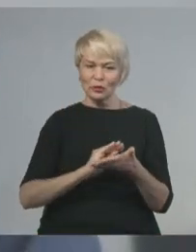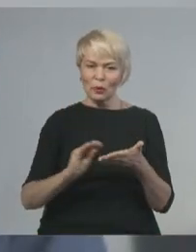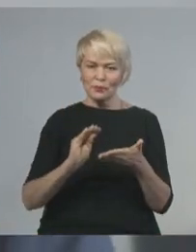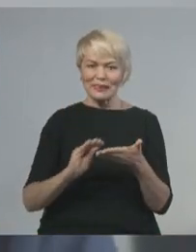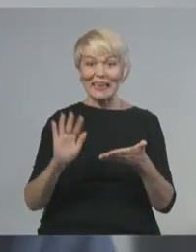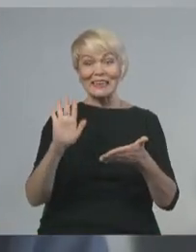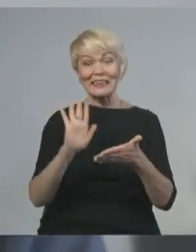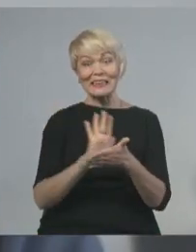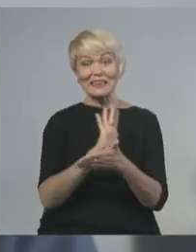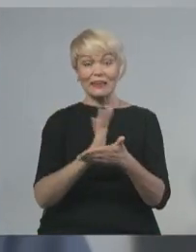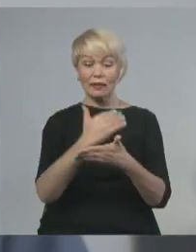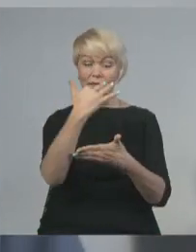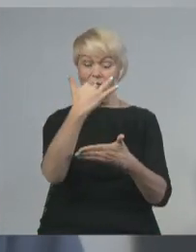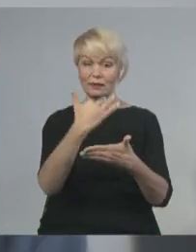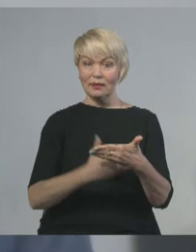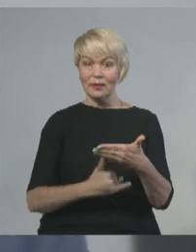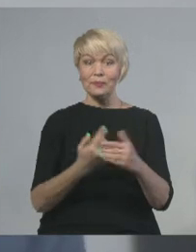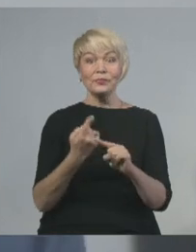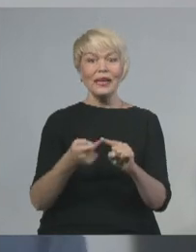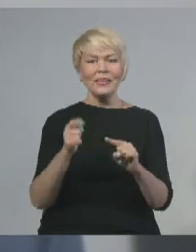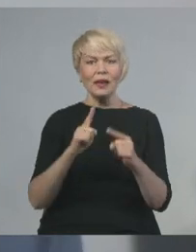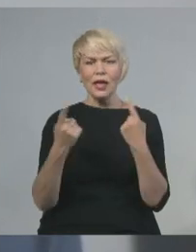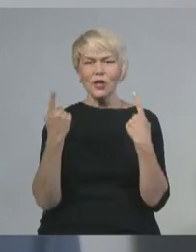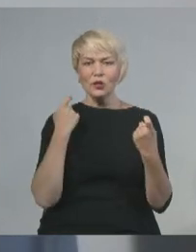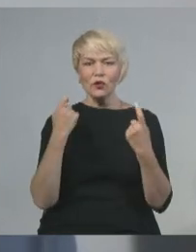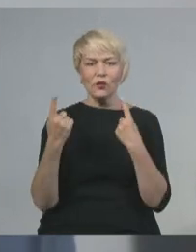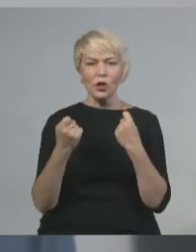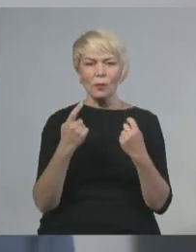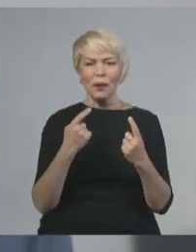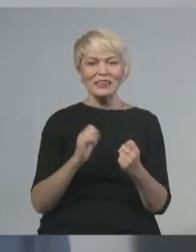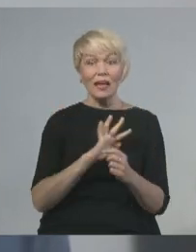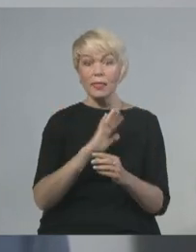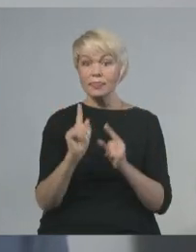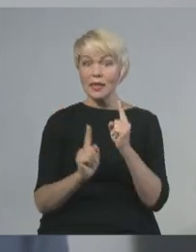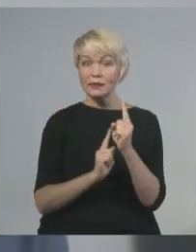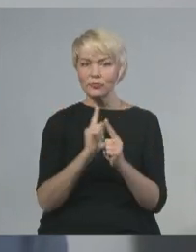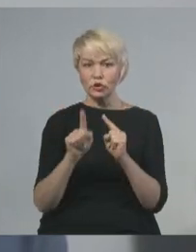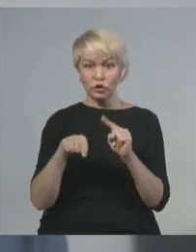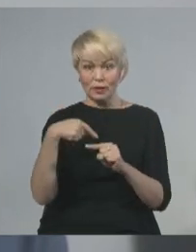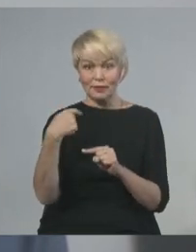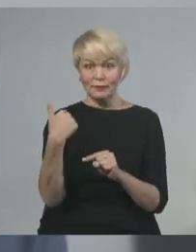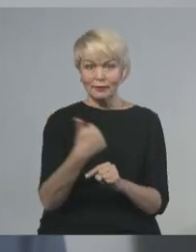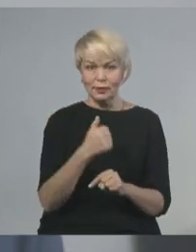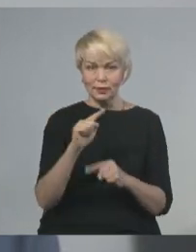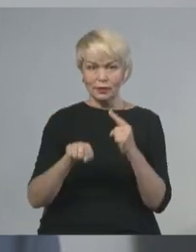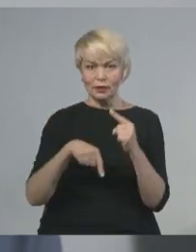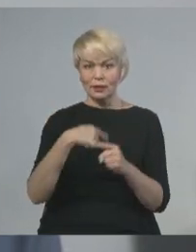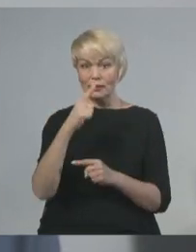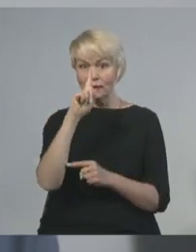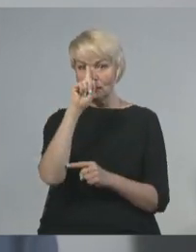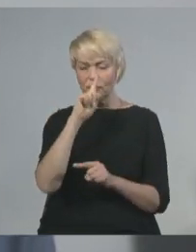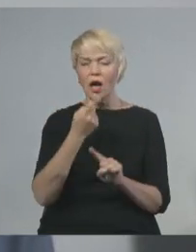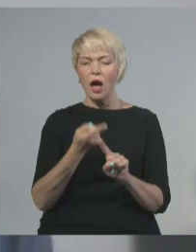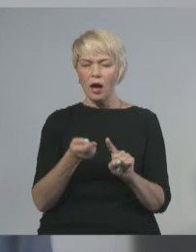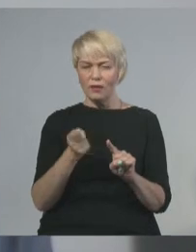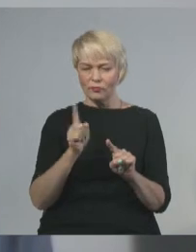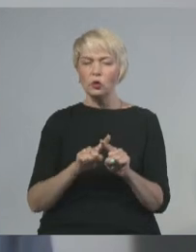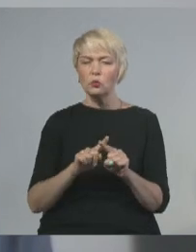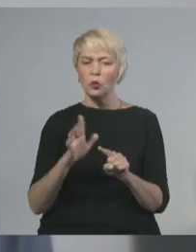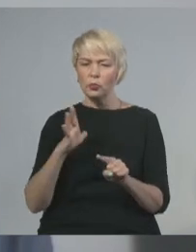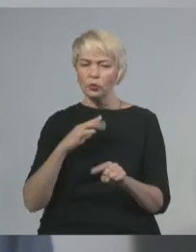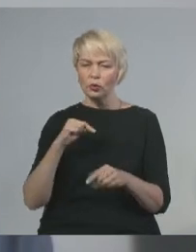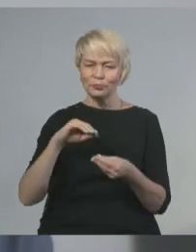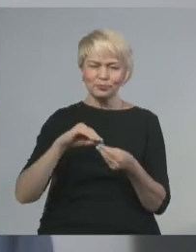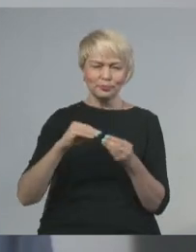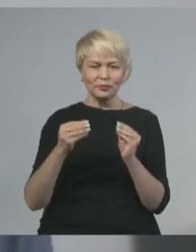we are printed or whatever uh if you know what i mean um that was what was interesting there was a point